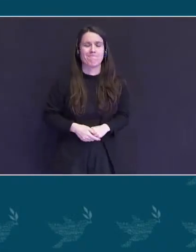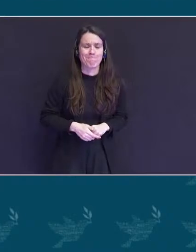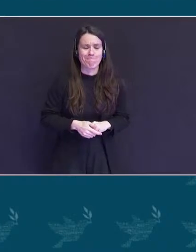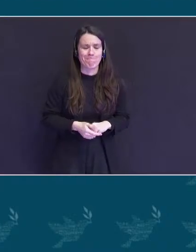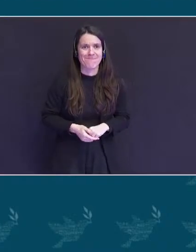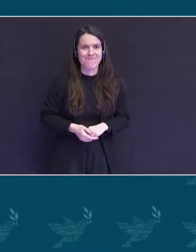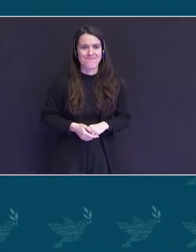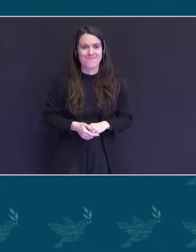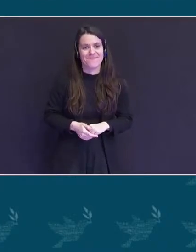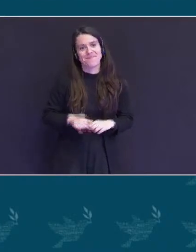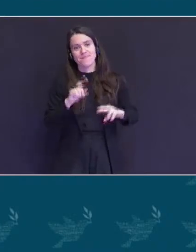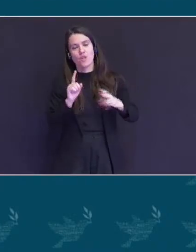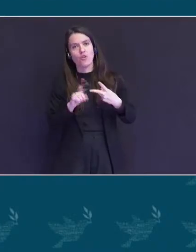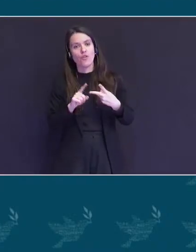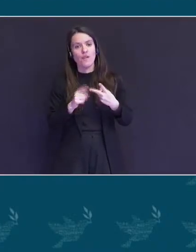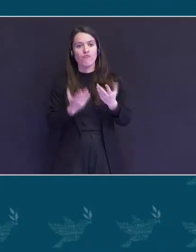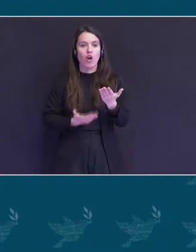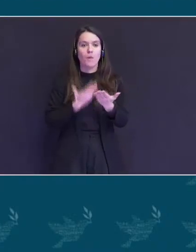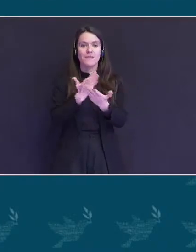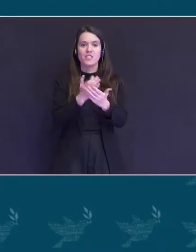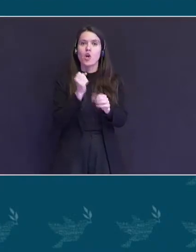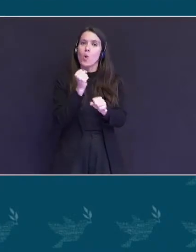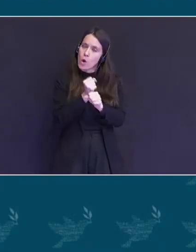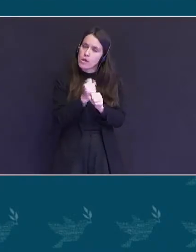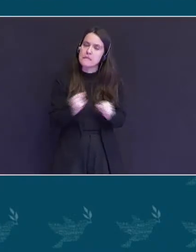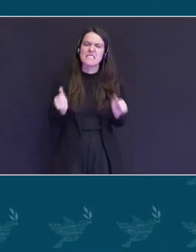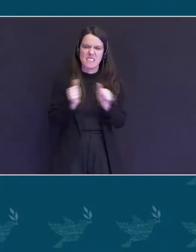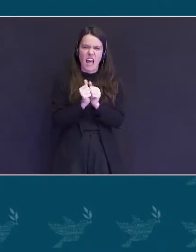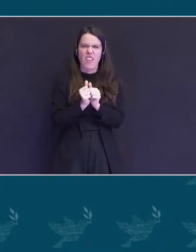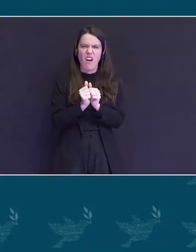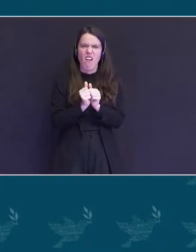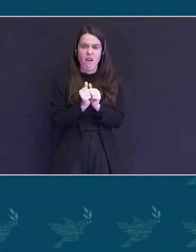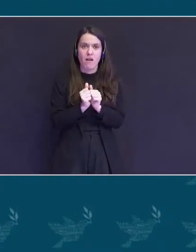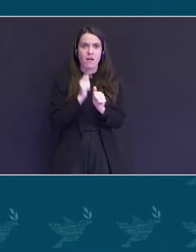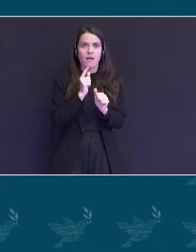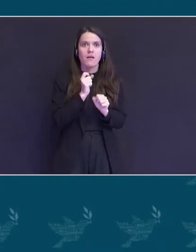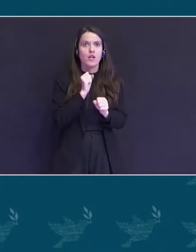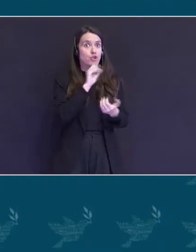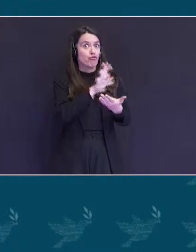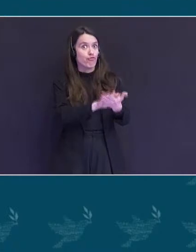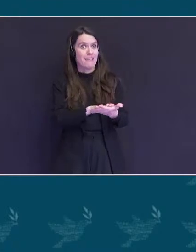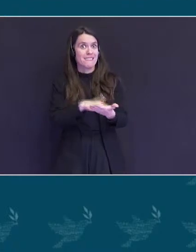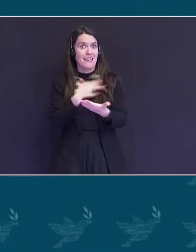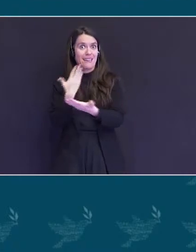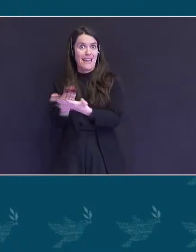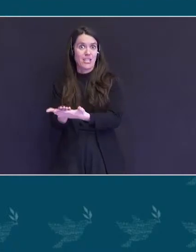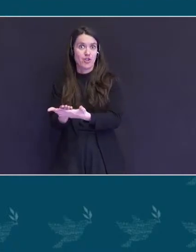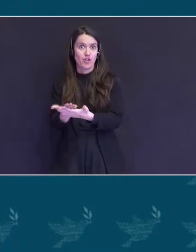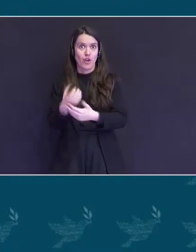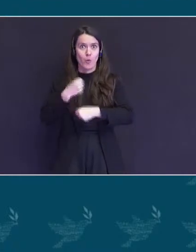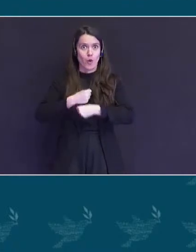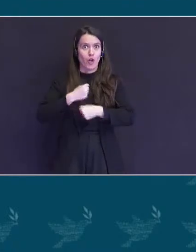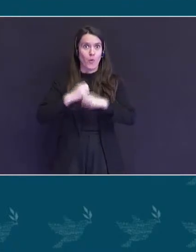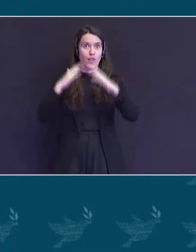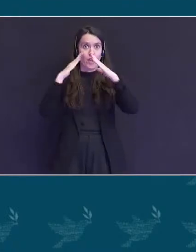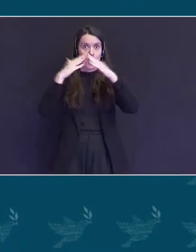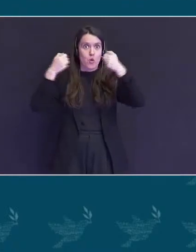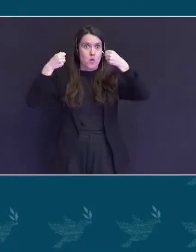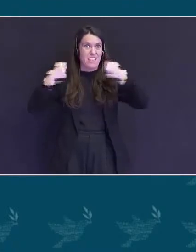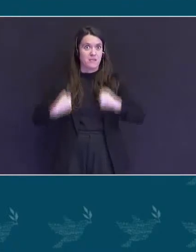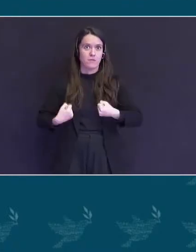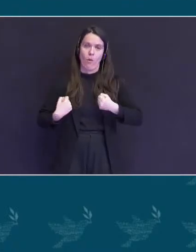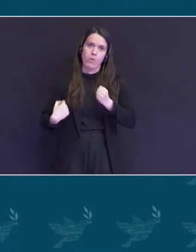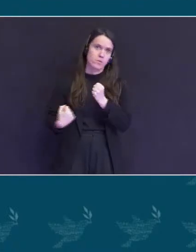a recommendation is to work together. When translating, we've worked with UNESCO, and we couldn't have done it without